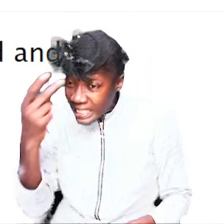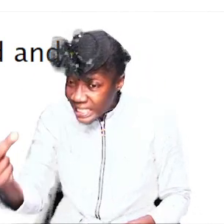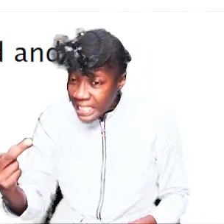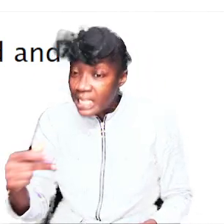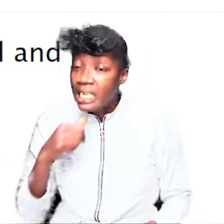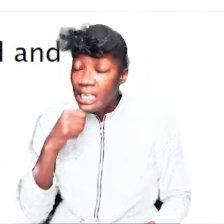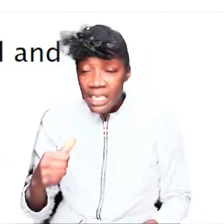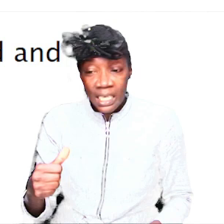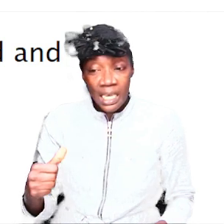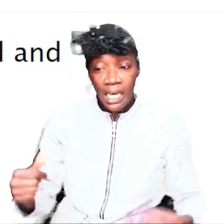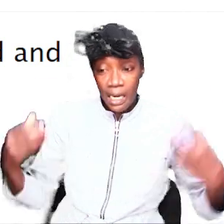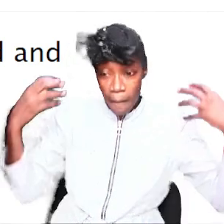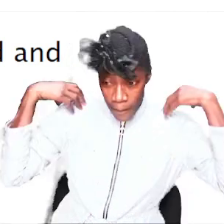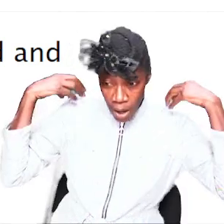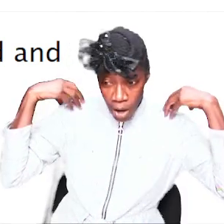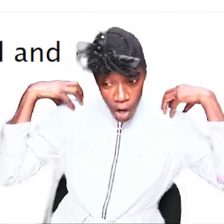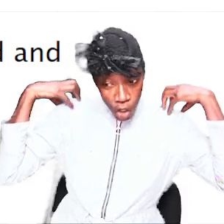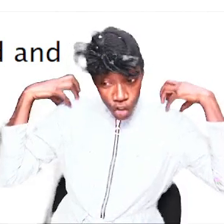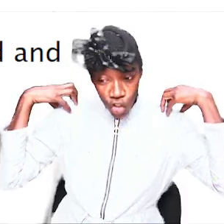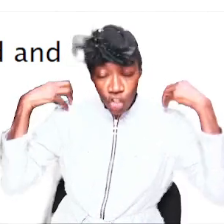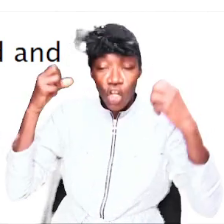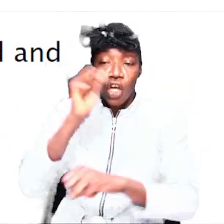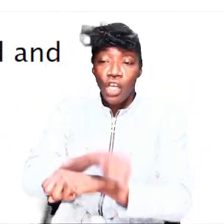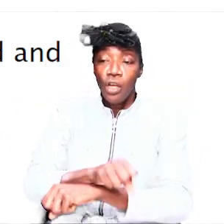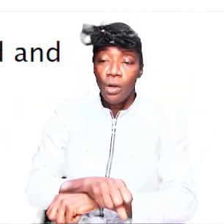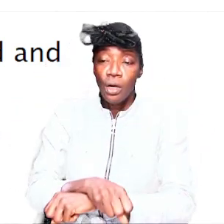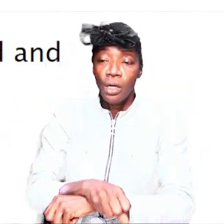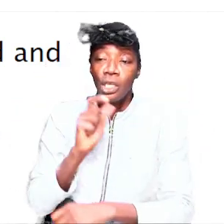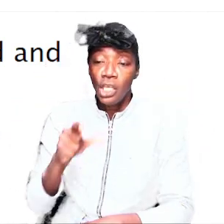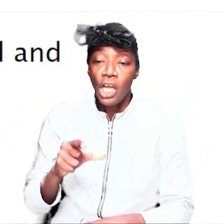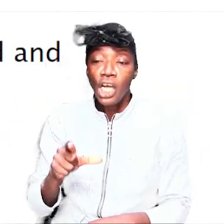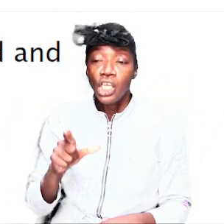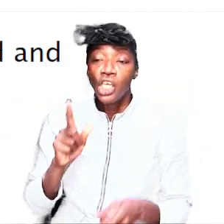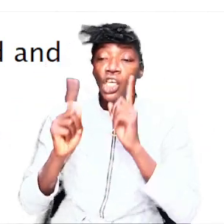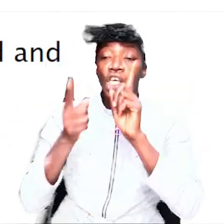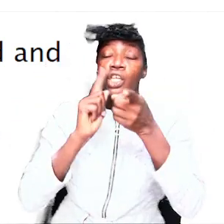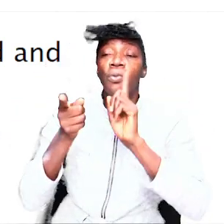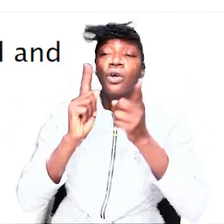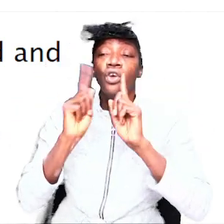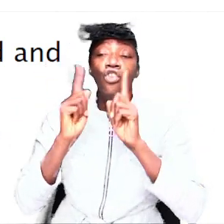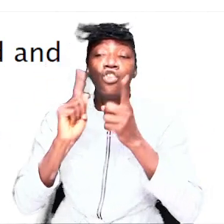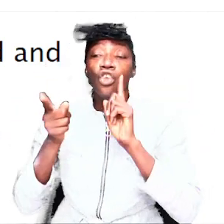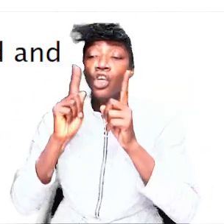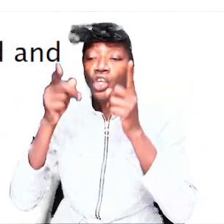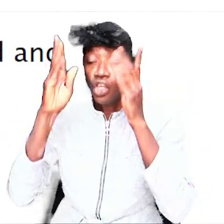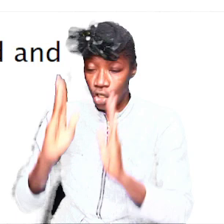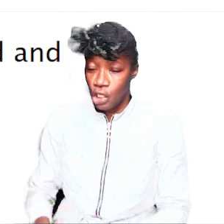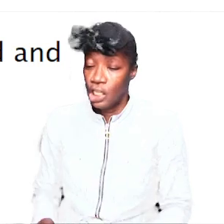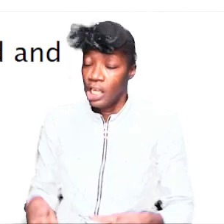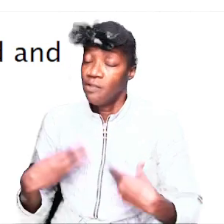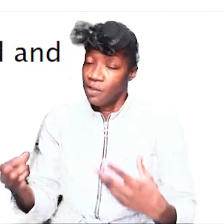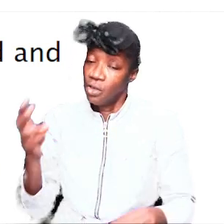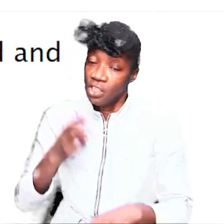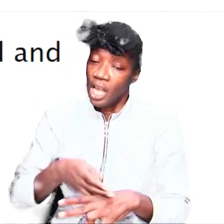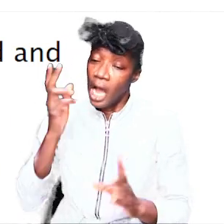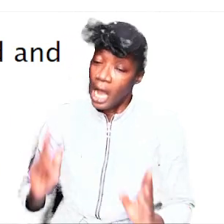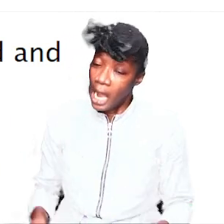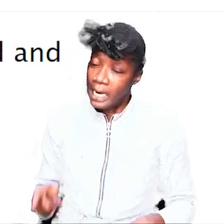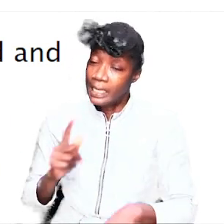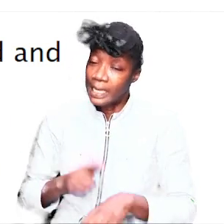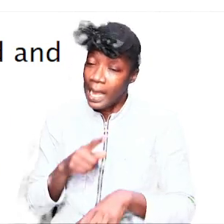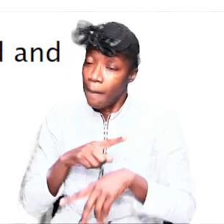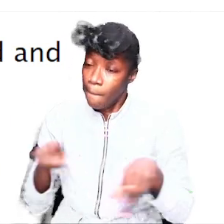the work. Our enemy is not the lecturer that is giving us an hard time. Our enemy is